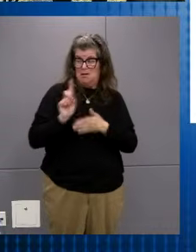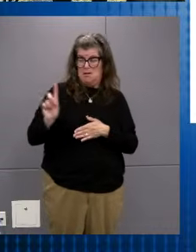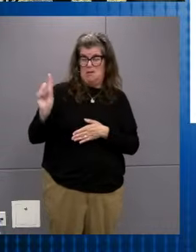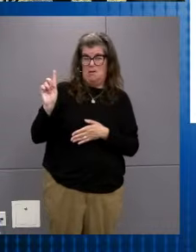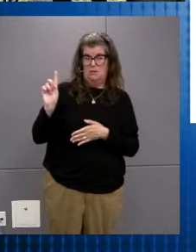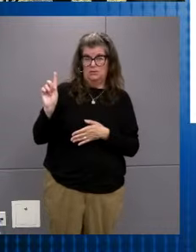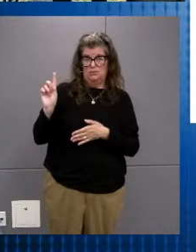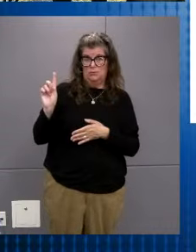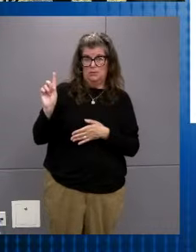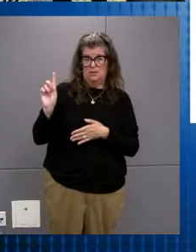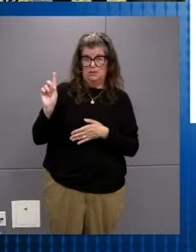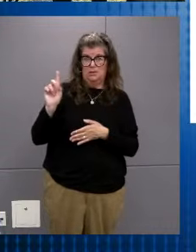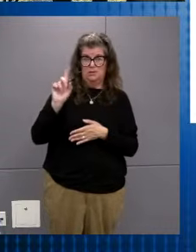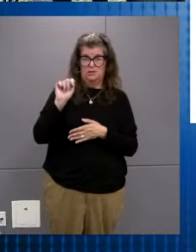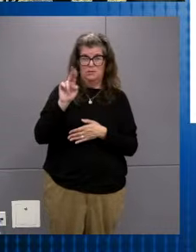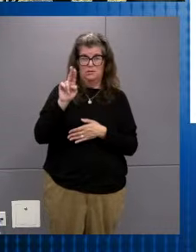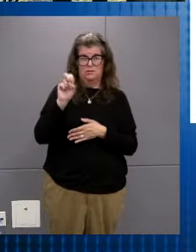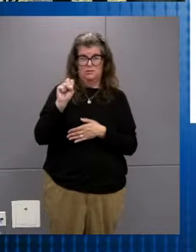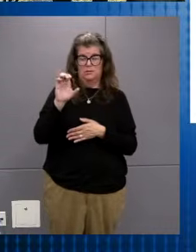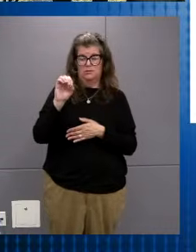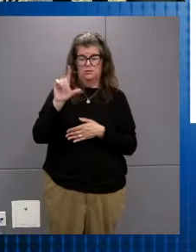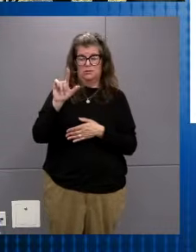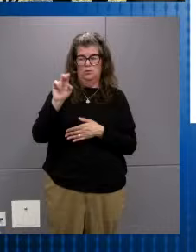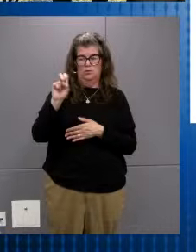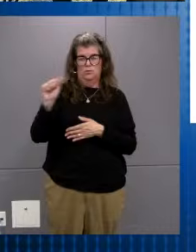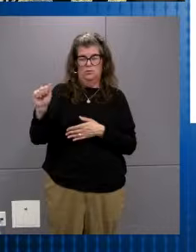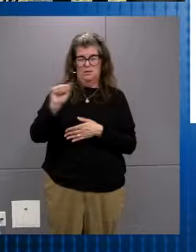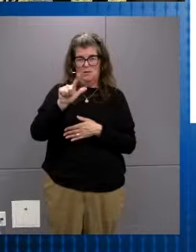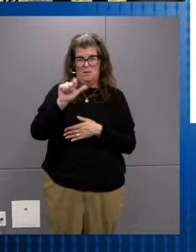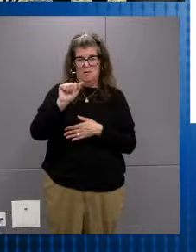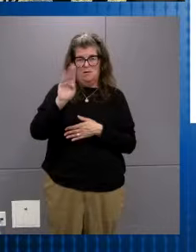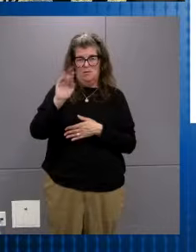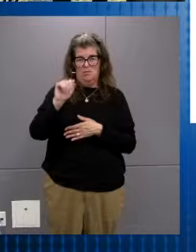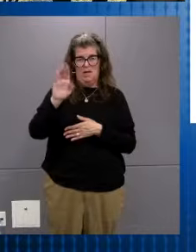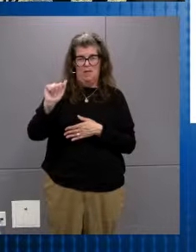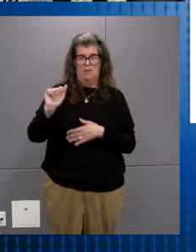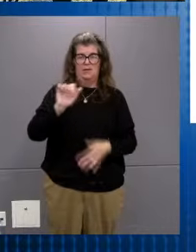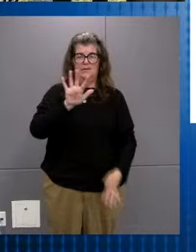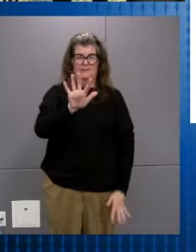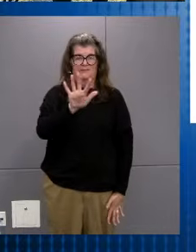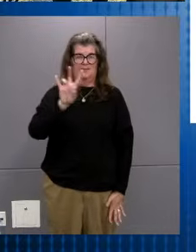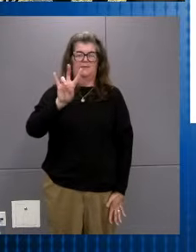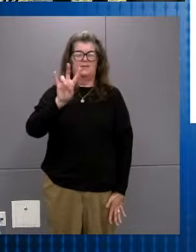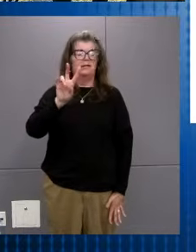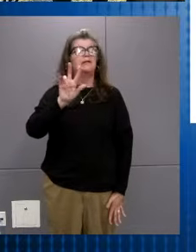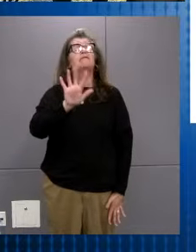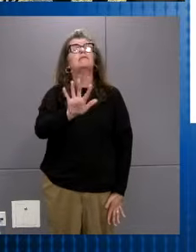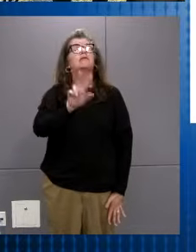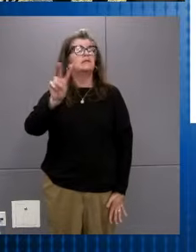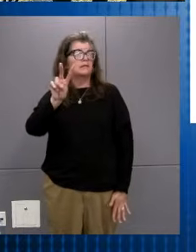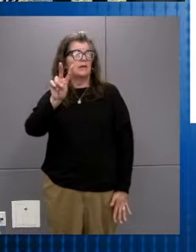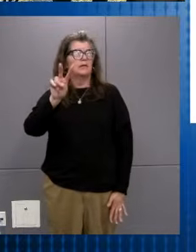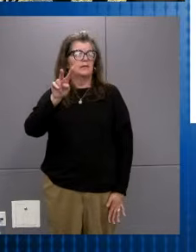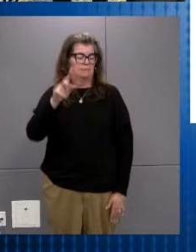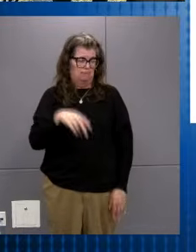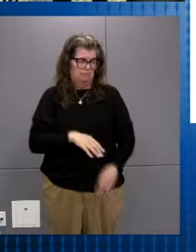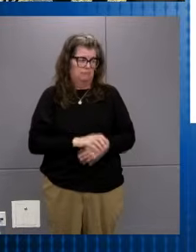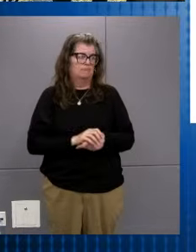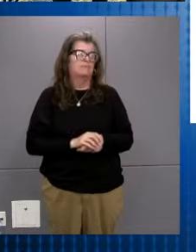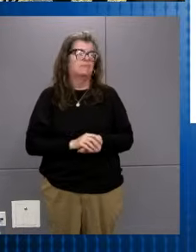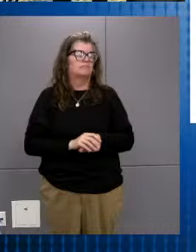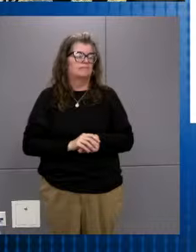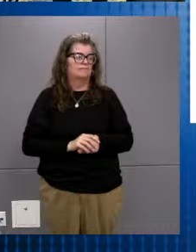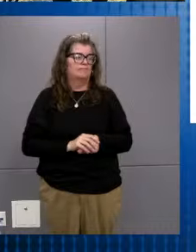week in Tuscaloosa, Alabama, and took 52nd. So we're very proud of her